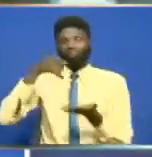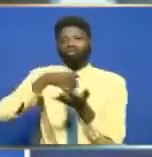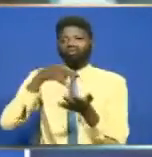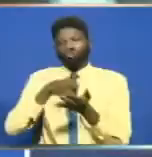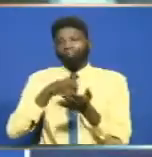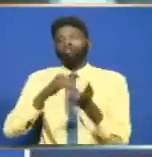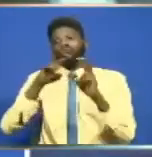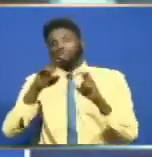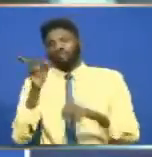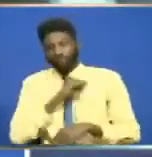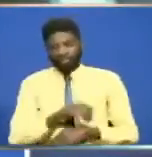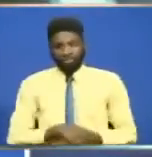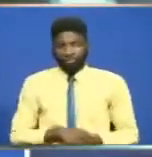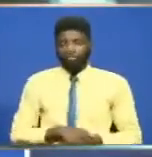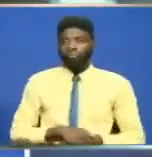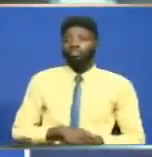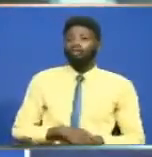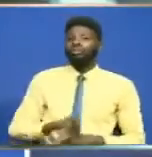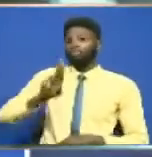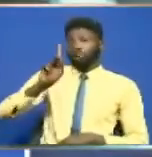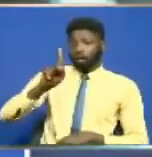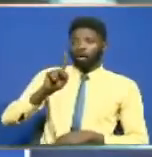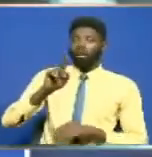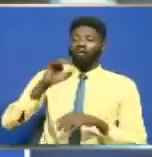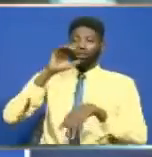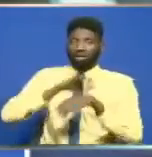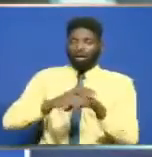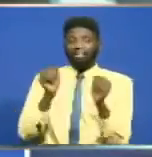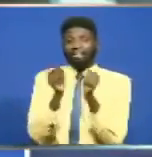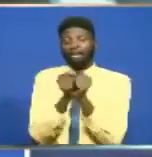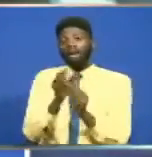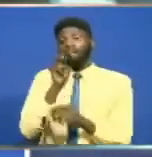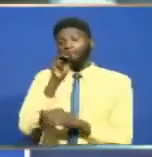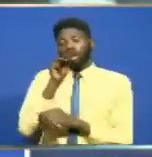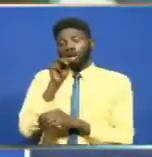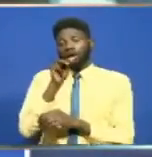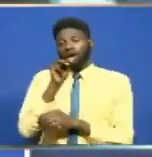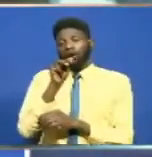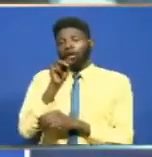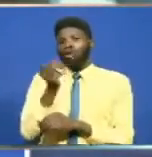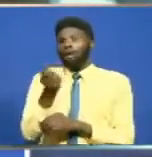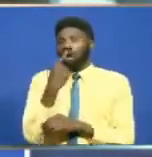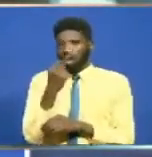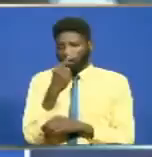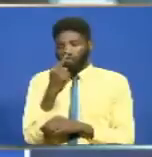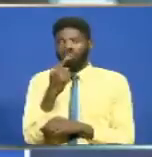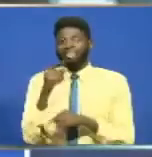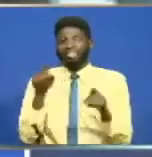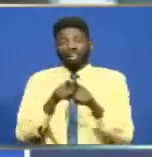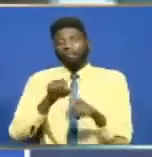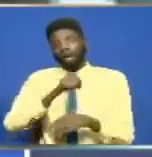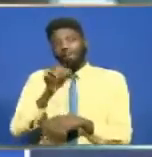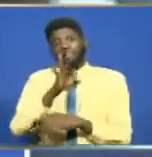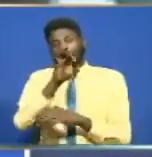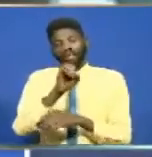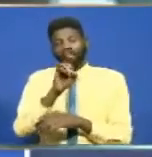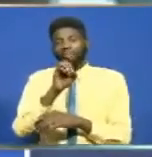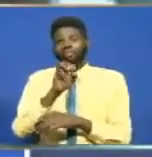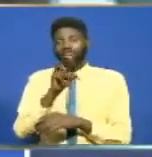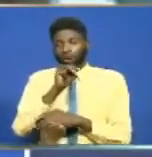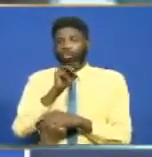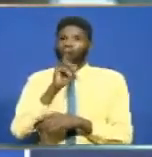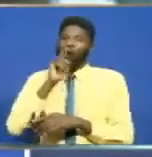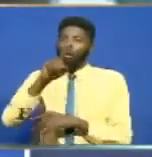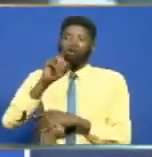United Kingdom is expected to get 10 million doses by the end of the year, with a further 30 million doses already ordered.